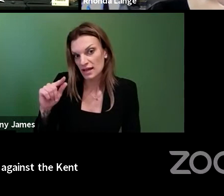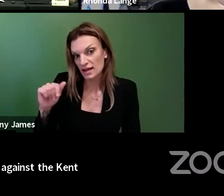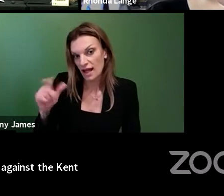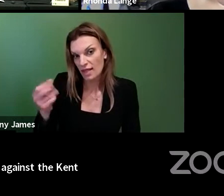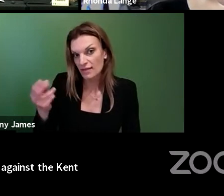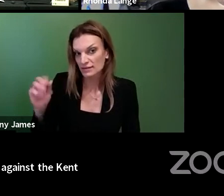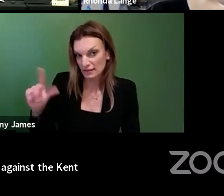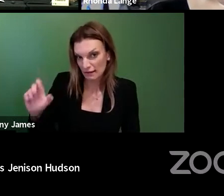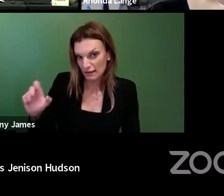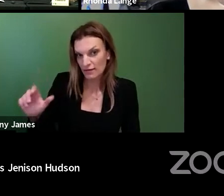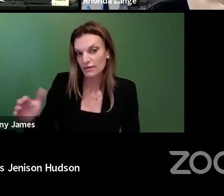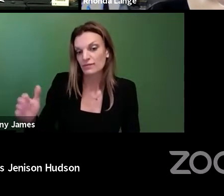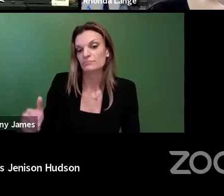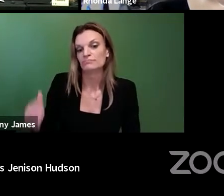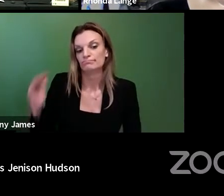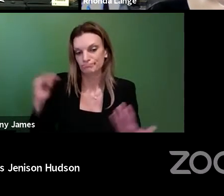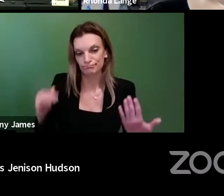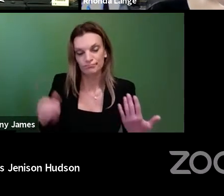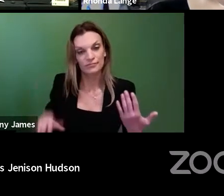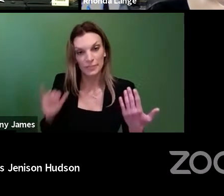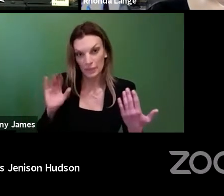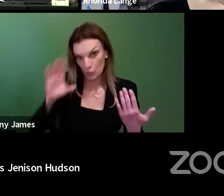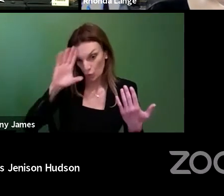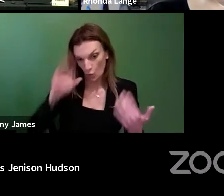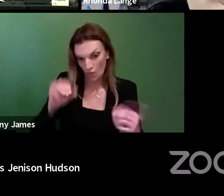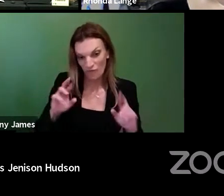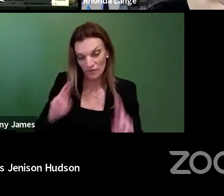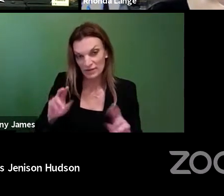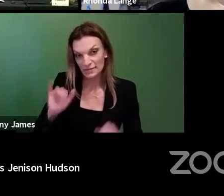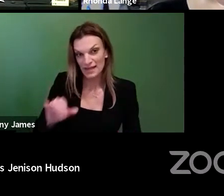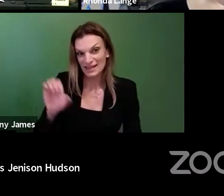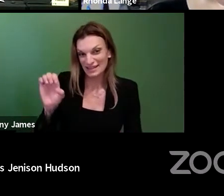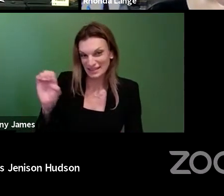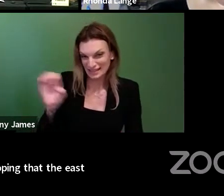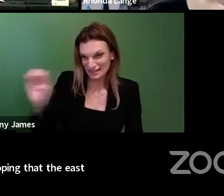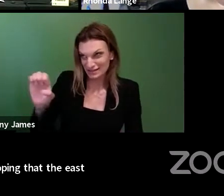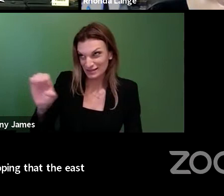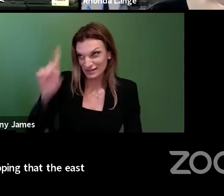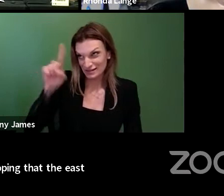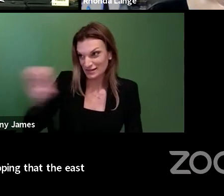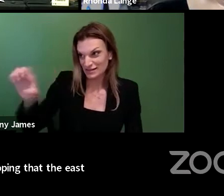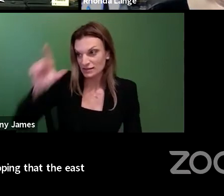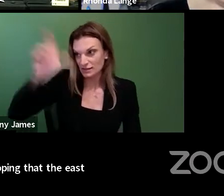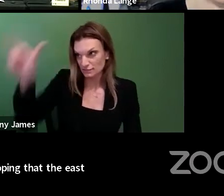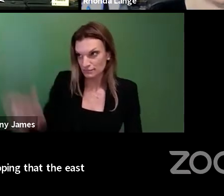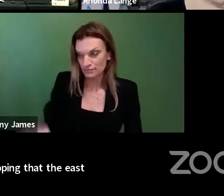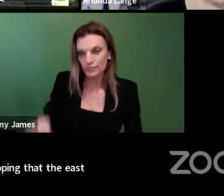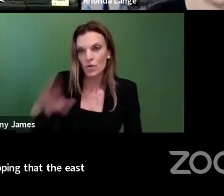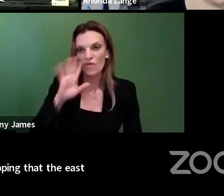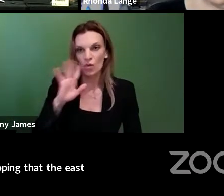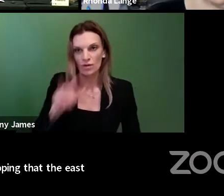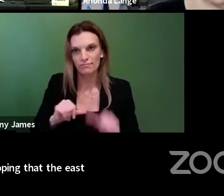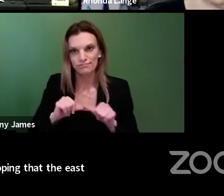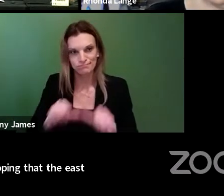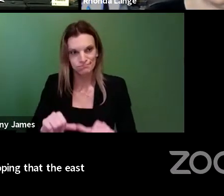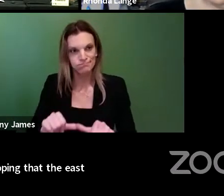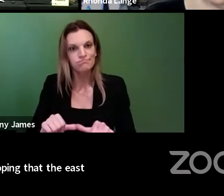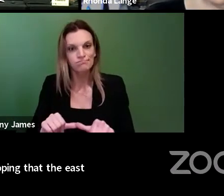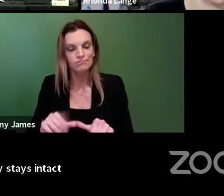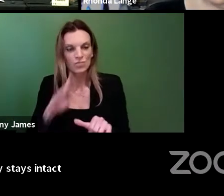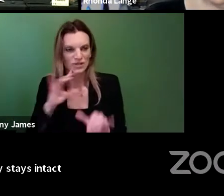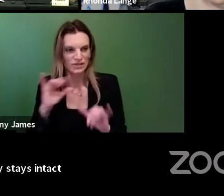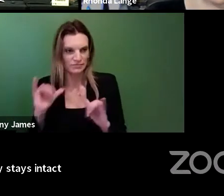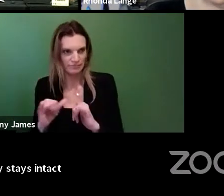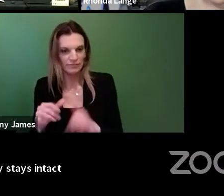area. We are hoping that the east border of Ottawa County stays intact and that no district lines would cross